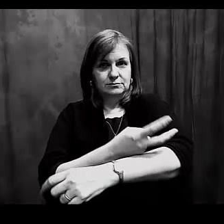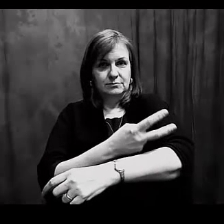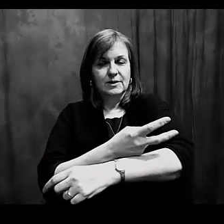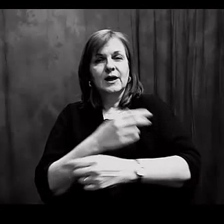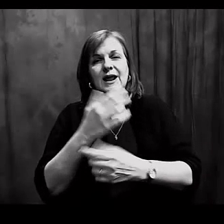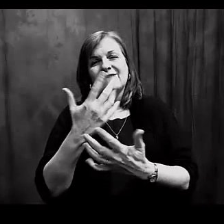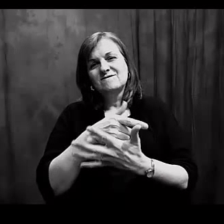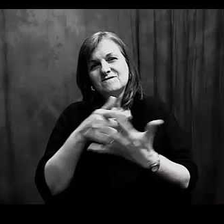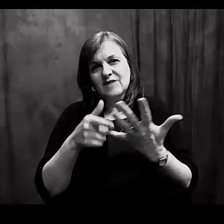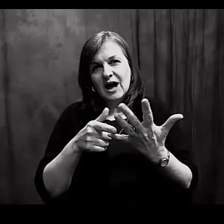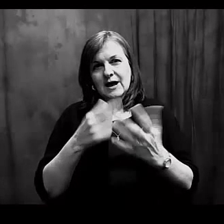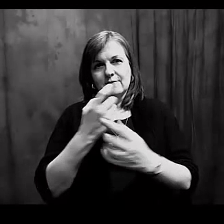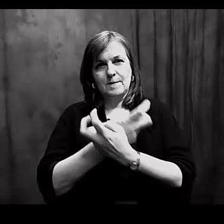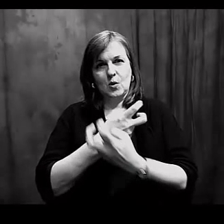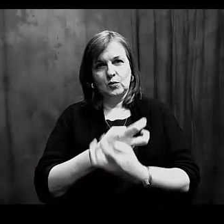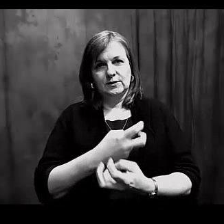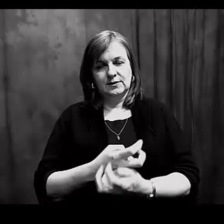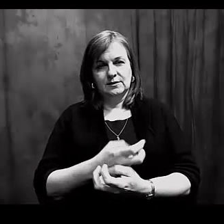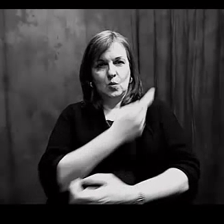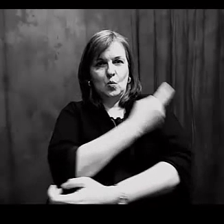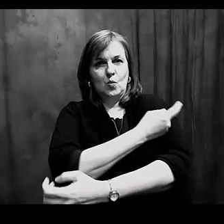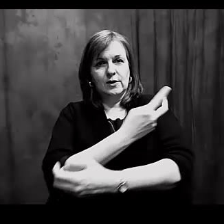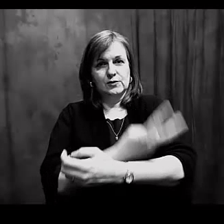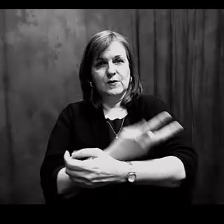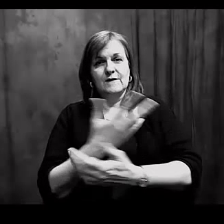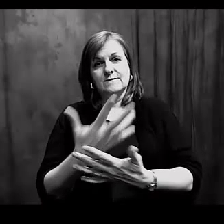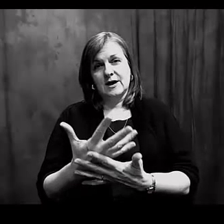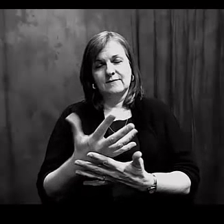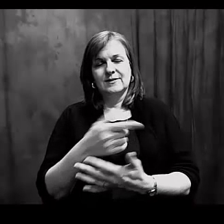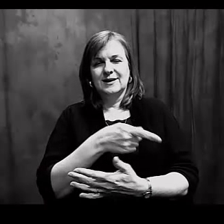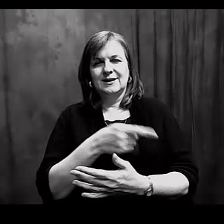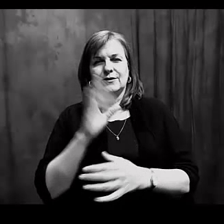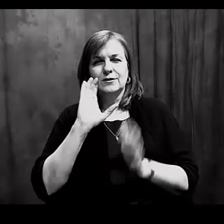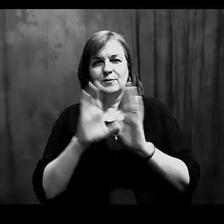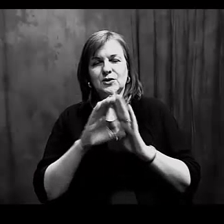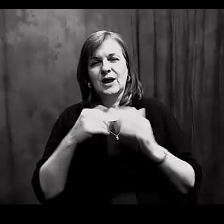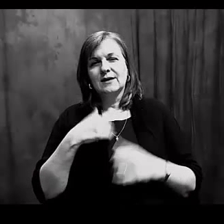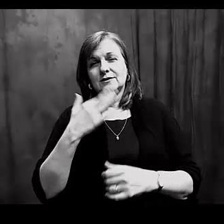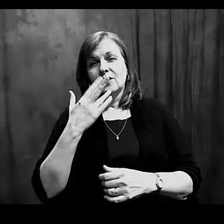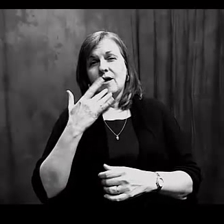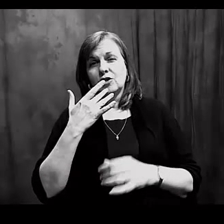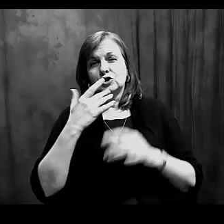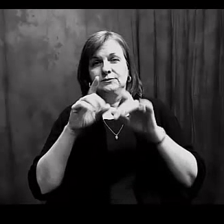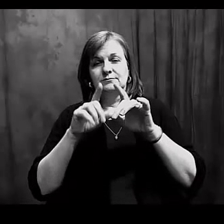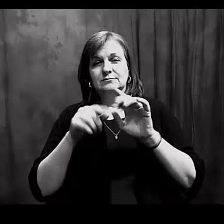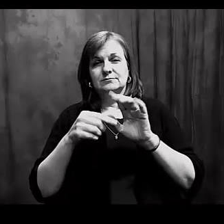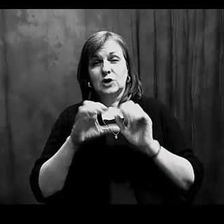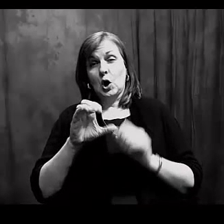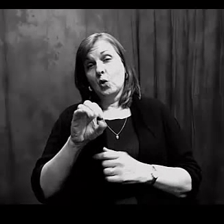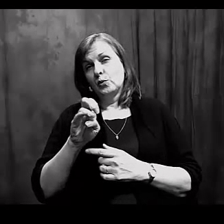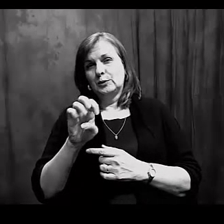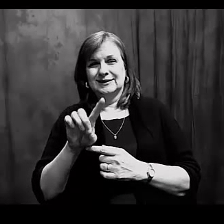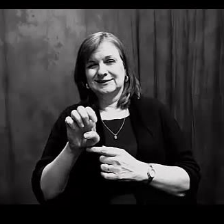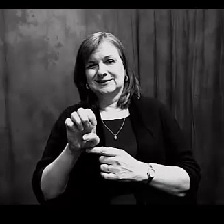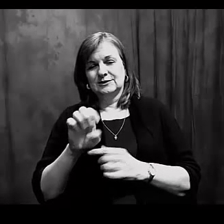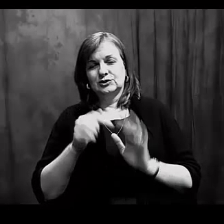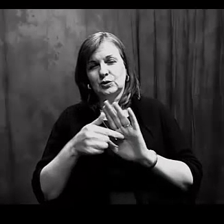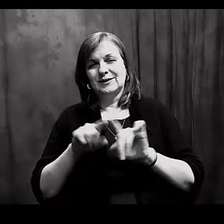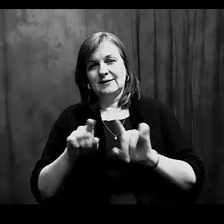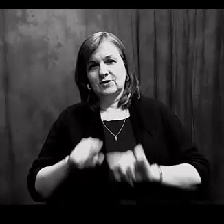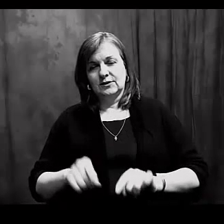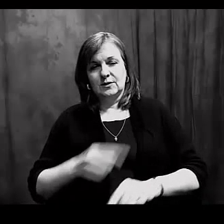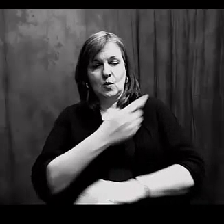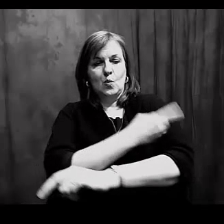and five distinct bone structures associated with these parts. And they have them color-coded here for you to see. We'll talk about this